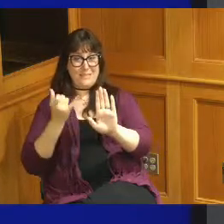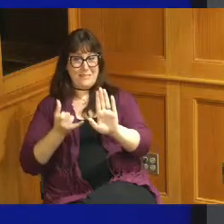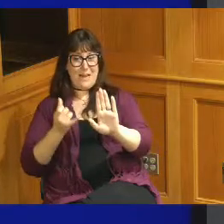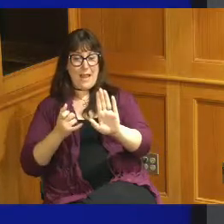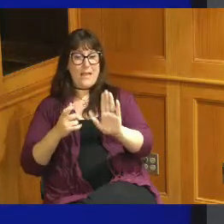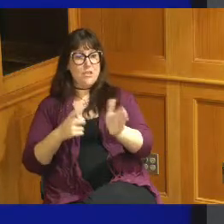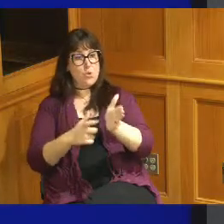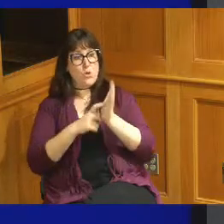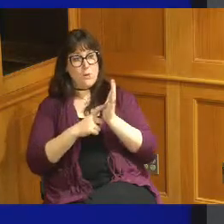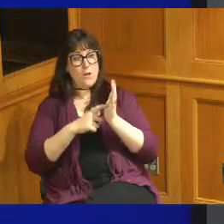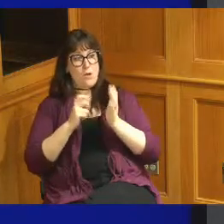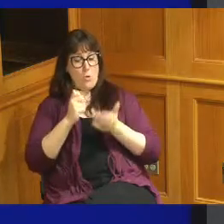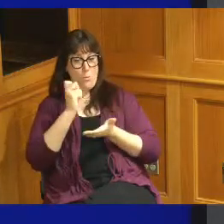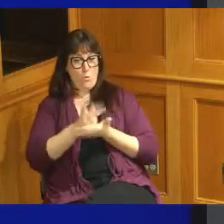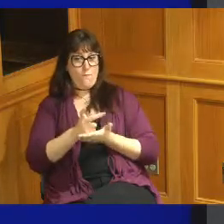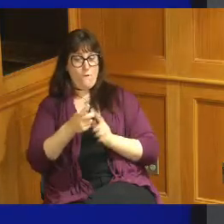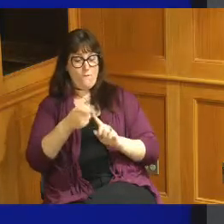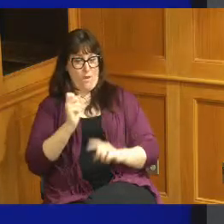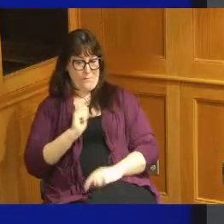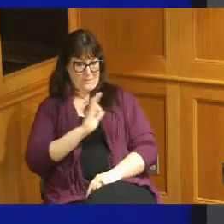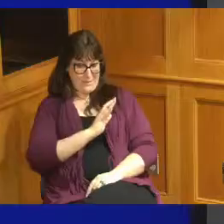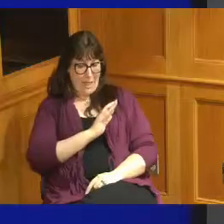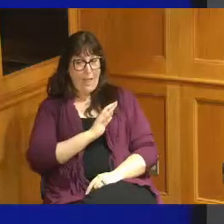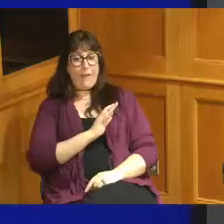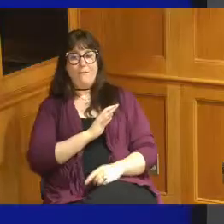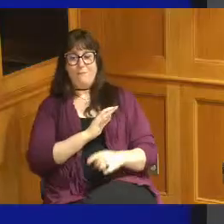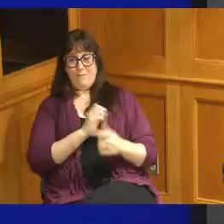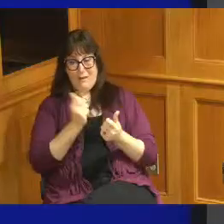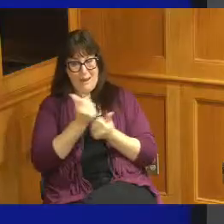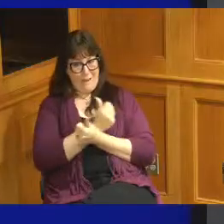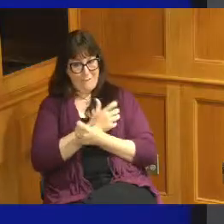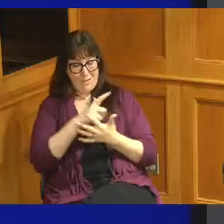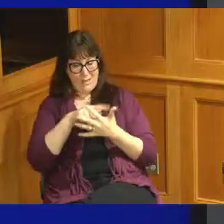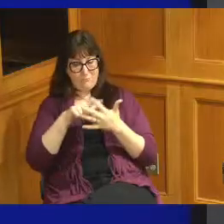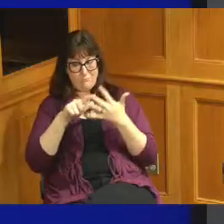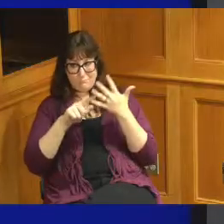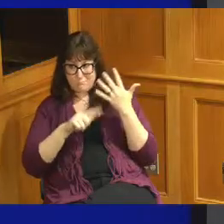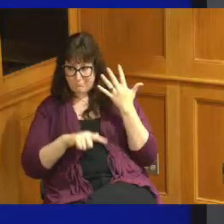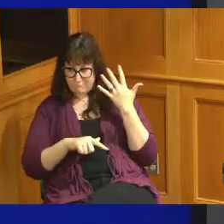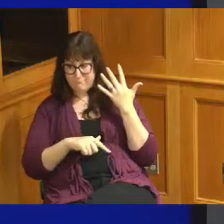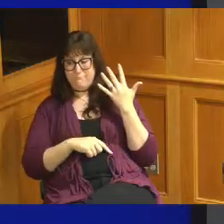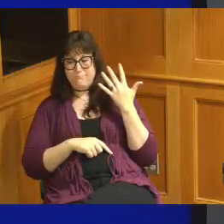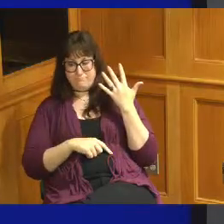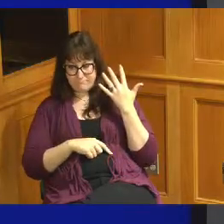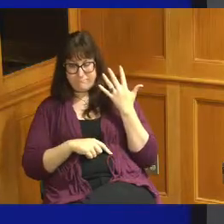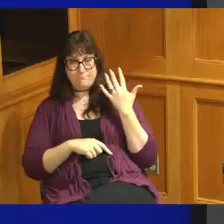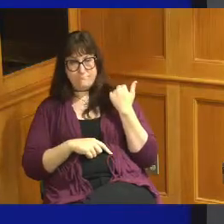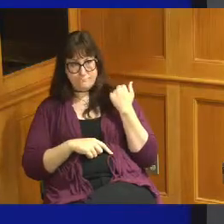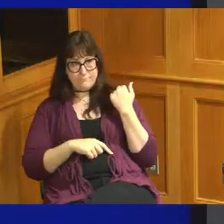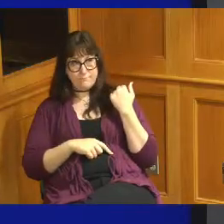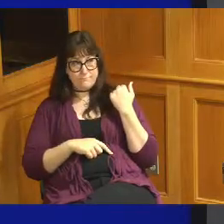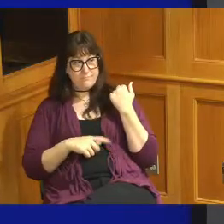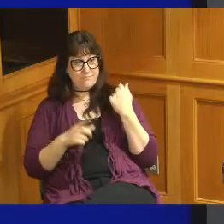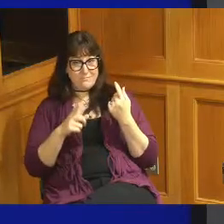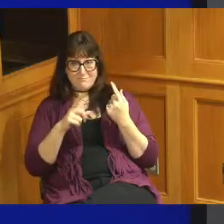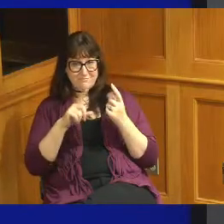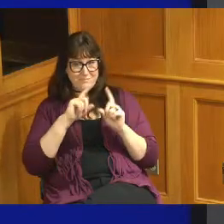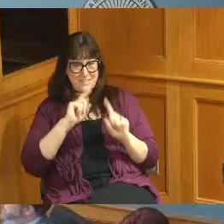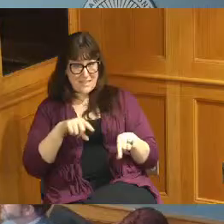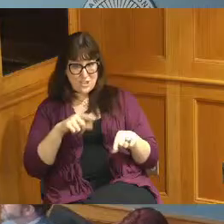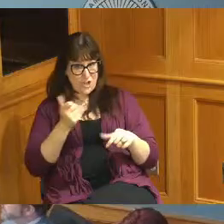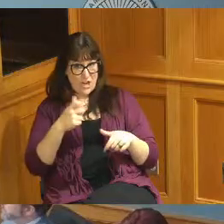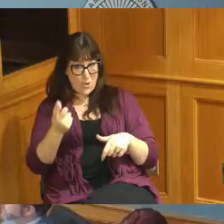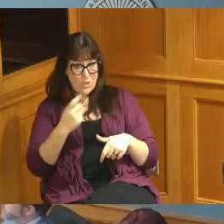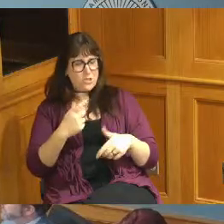approval from staff, from the Regional Planning Commission, from the Rural Zoning Commission, and from the Green Township trustees. I'd be happy to answer any Yeah, questions. thank you